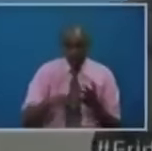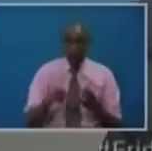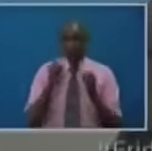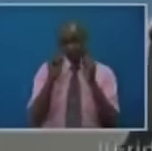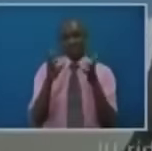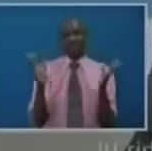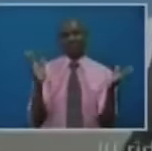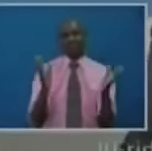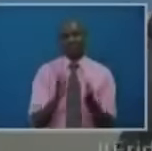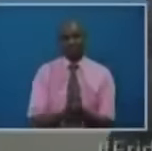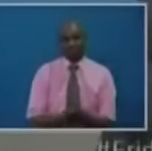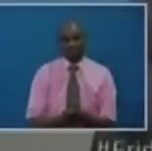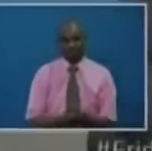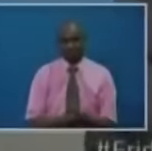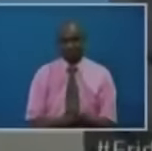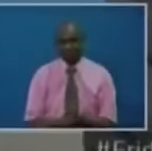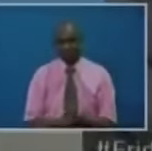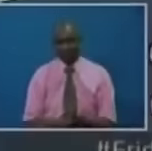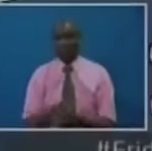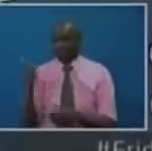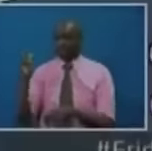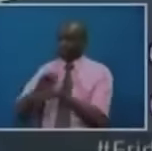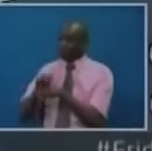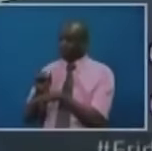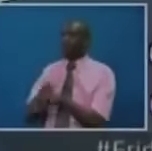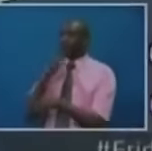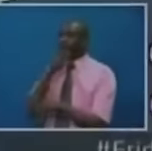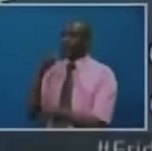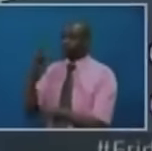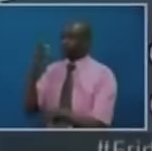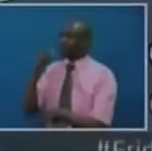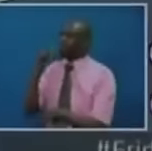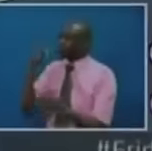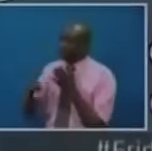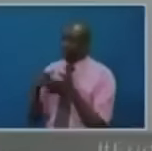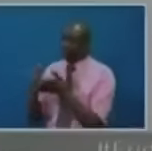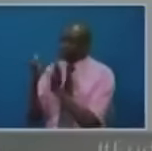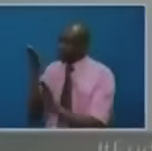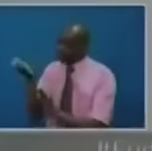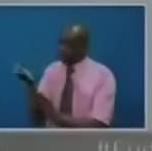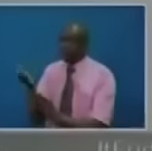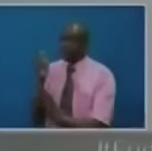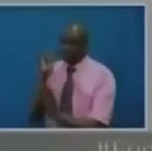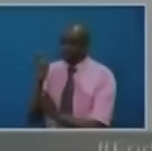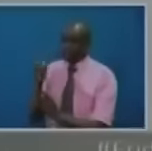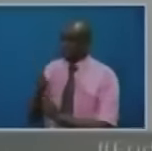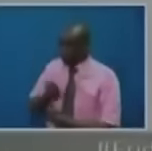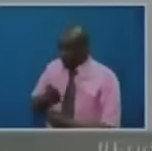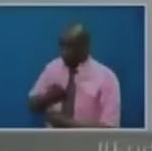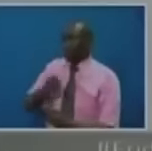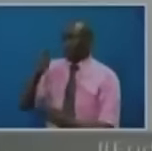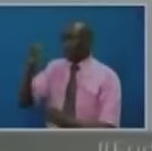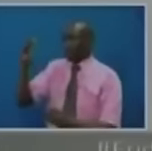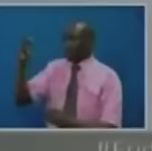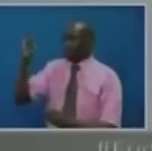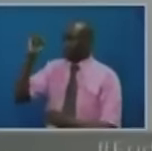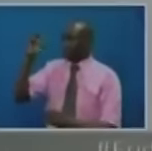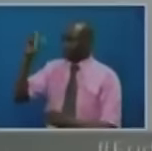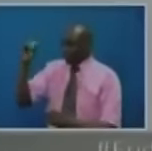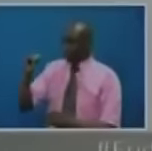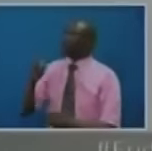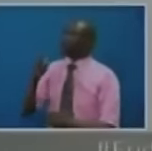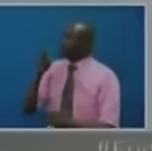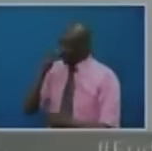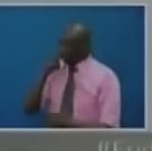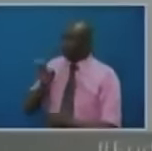everyone behind me. All right, that's really good. Mankush, I want to talk about opportunities. I mean, we've seen, you know, ladies like Mamito. She's, you know, incredibly funny.